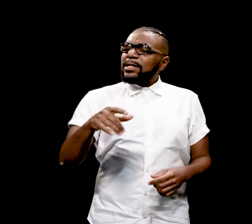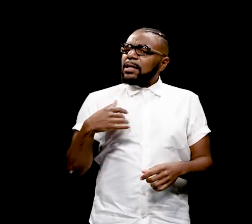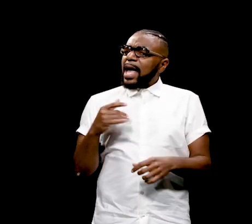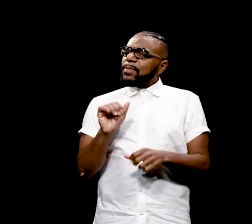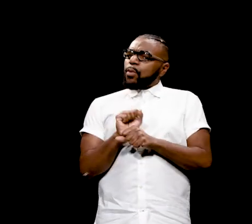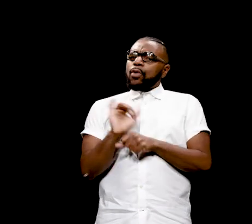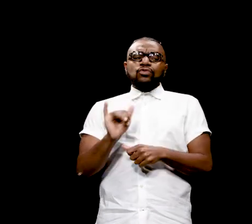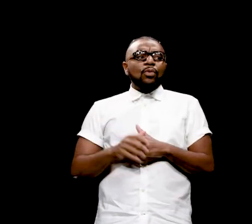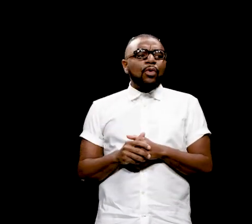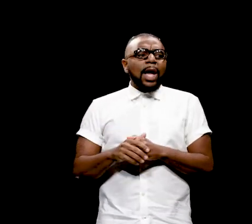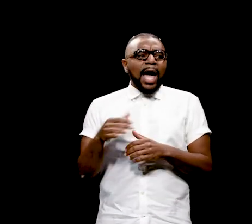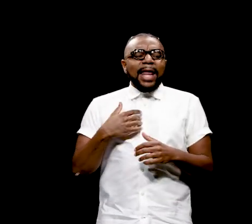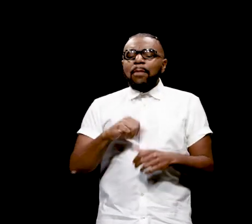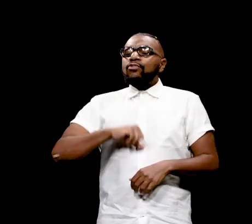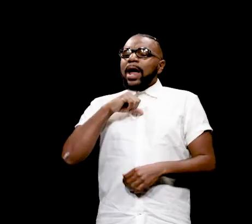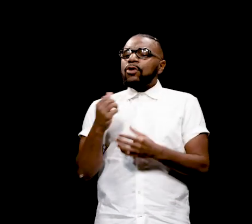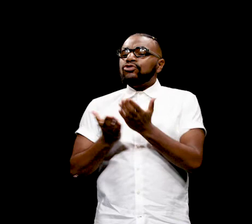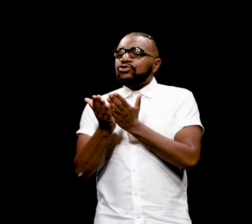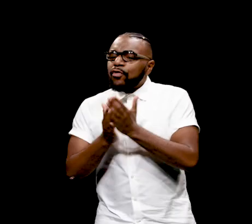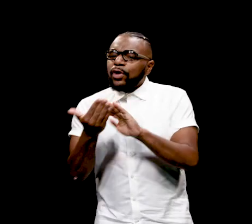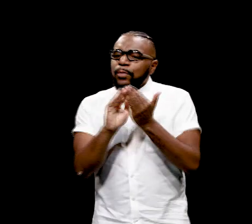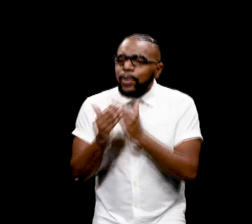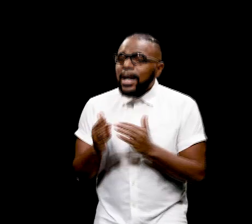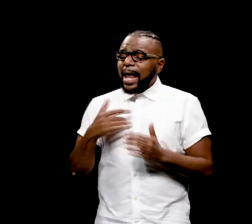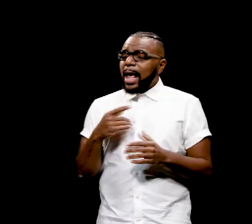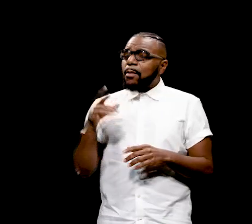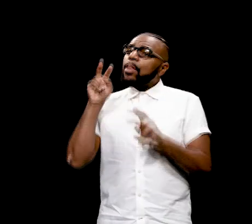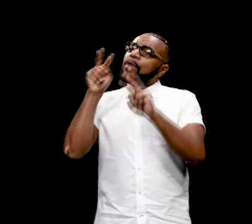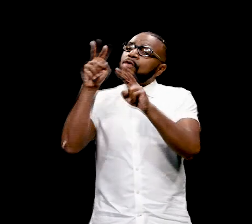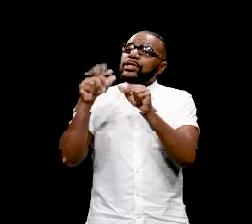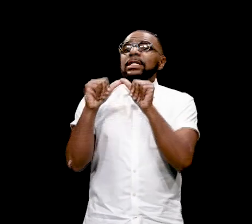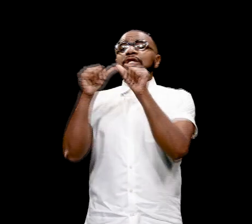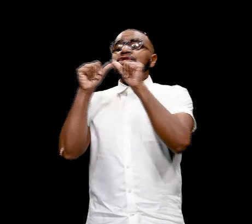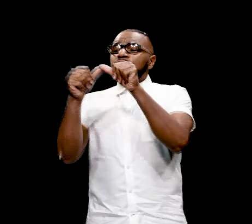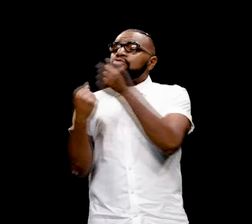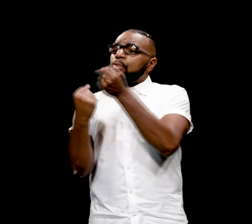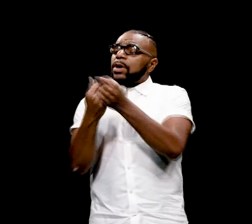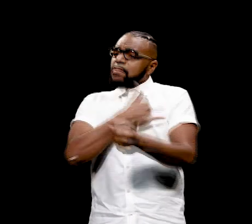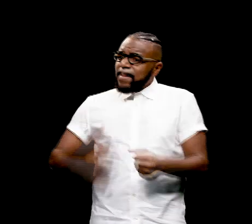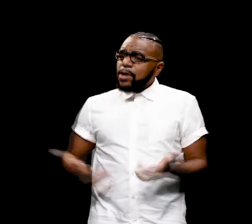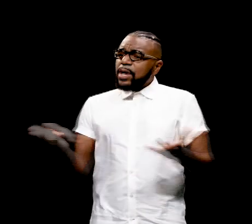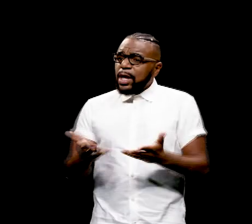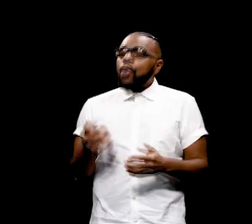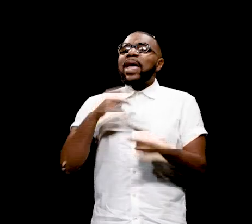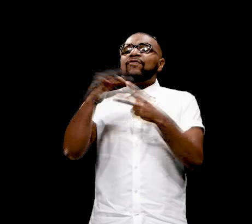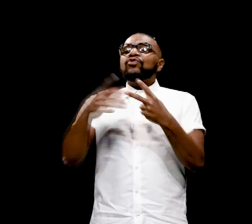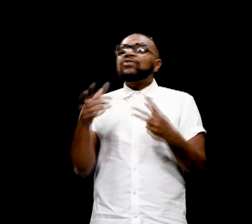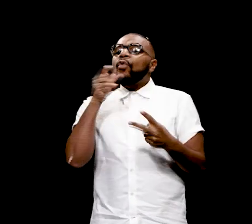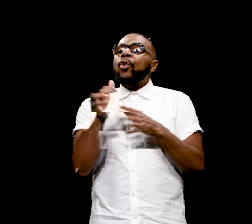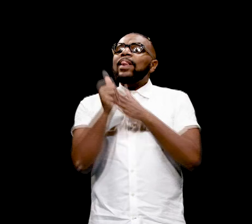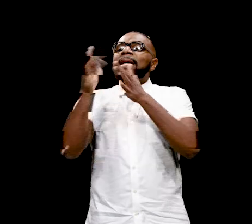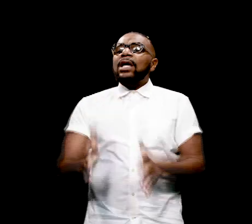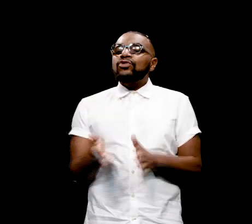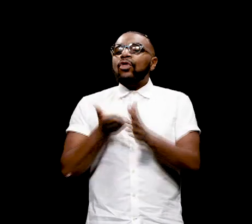to serve the community, and I look forward to having the opportunity to continue. We have a choice as a community in terms of who leads us through